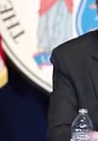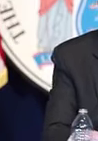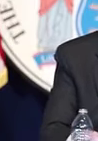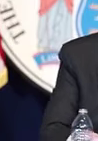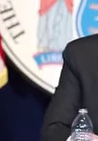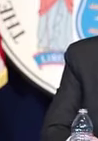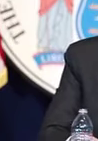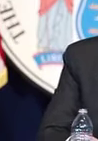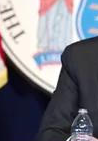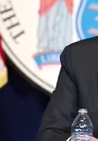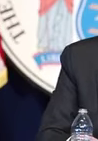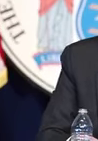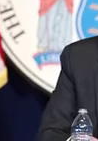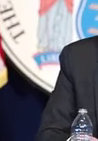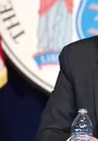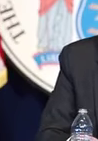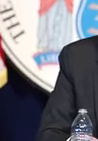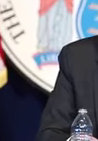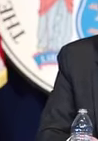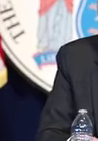Switching gears for a couple of announcements, if I may.